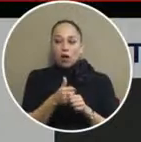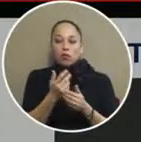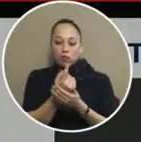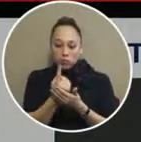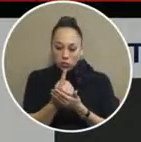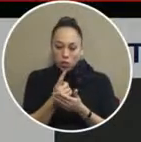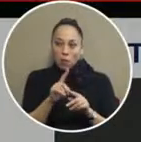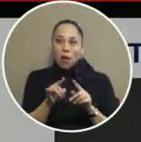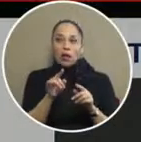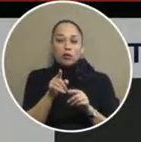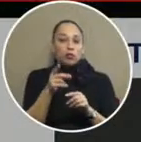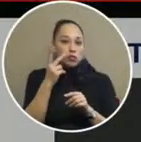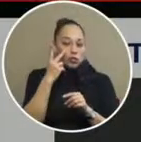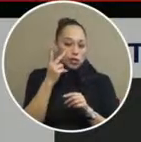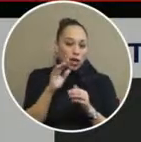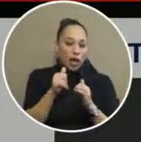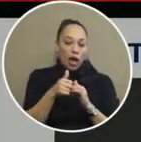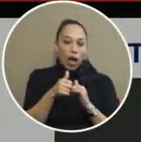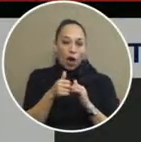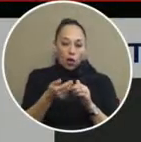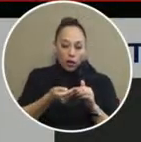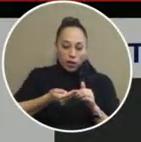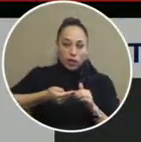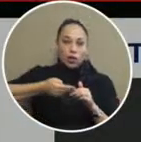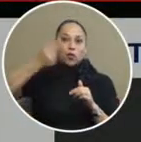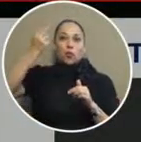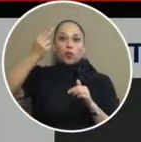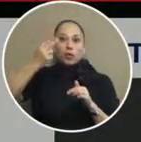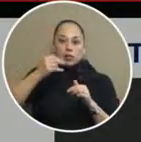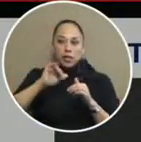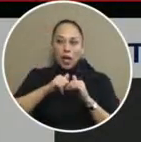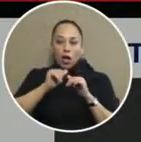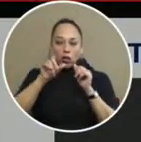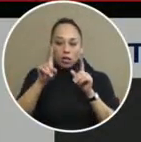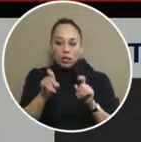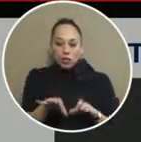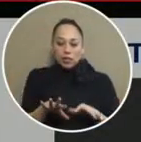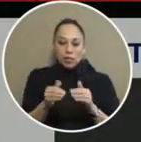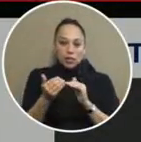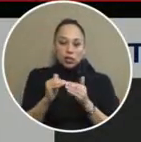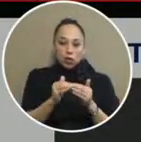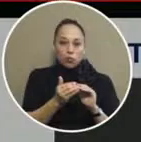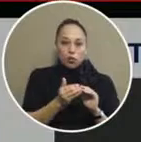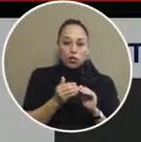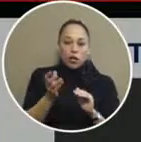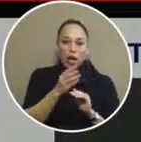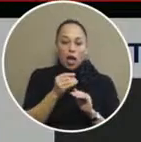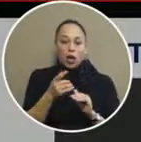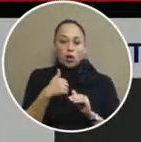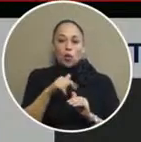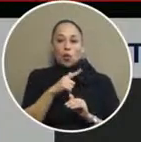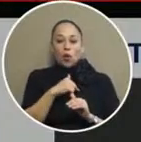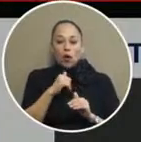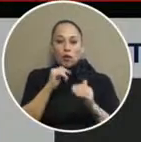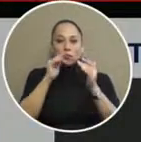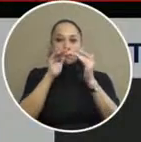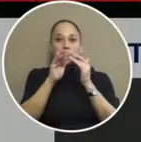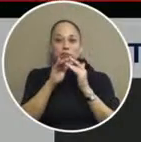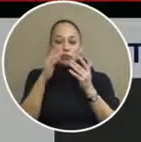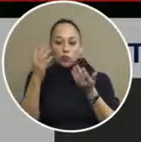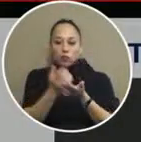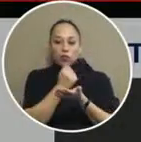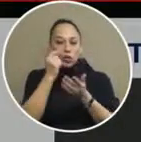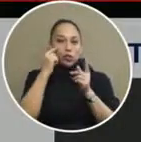But if we see how we have dramatically increased the way that we've been testing our community, and we're reaching our goals that we